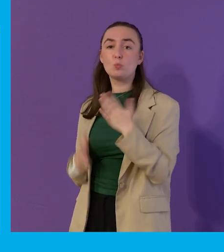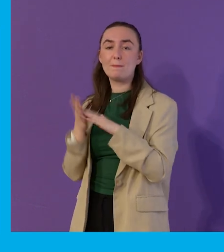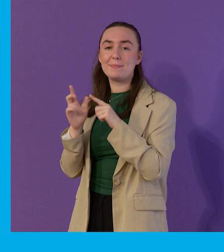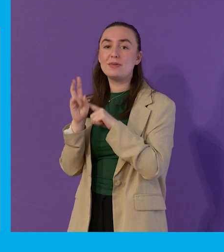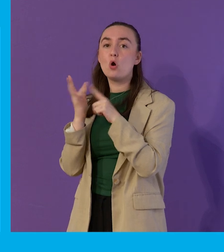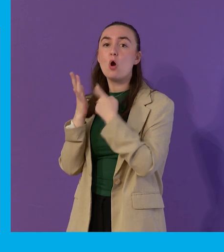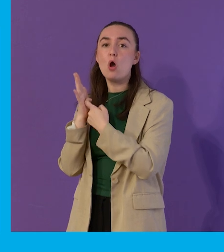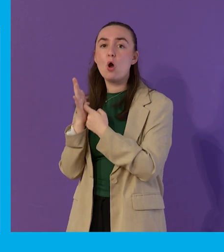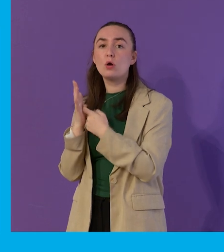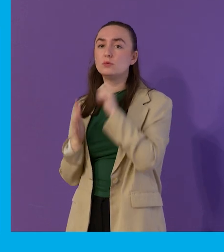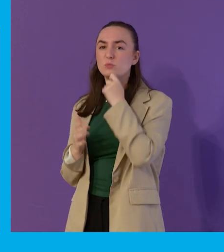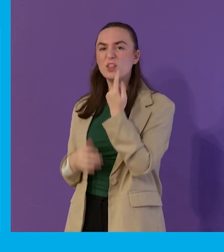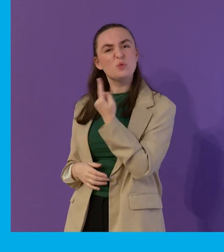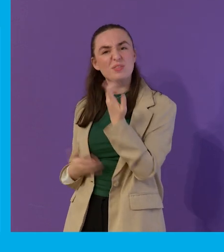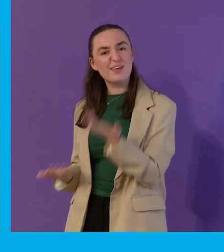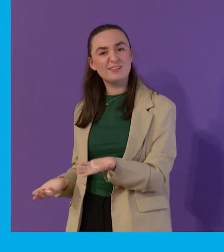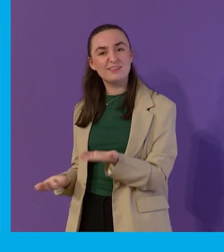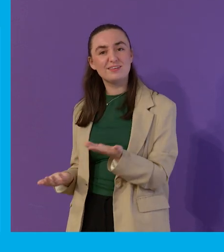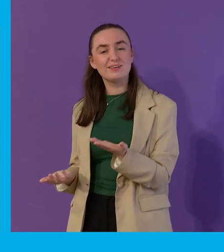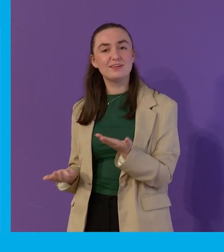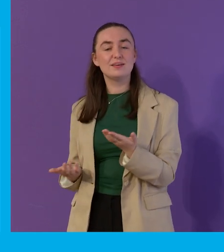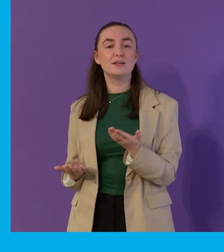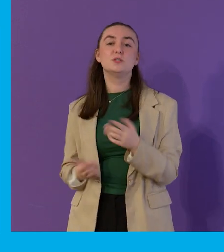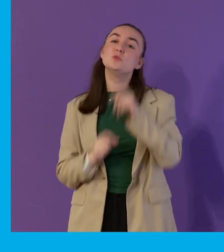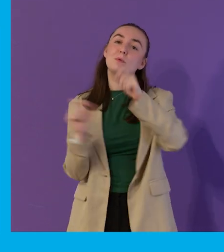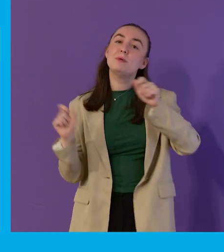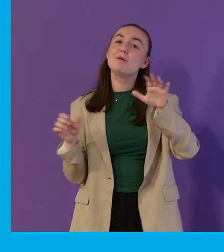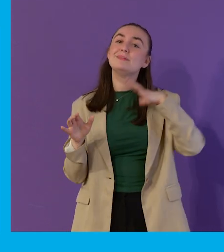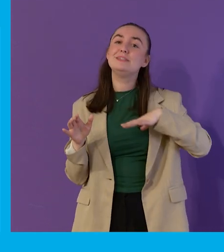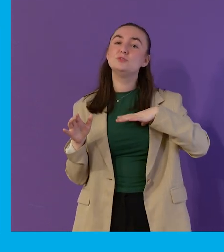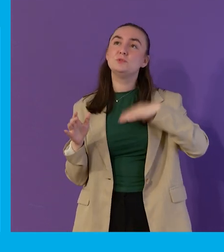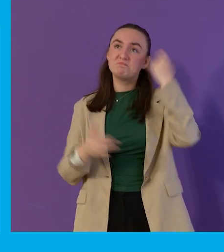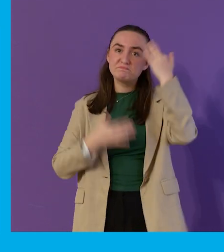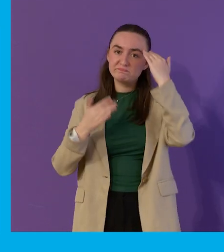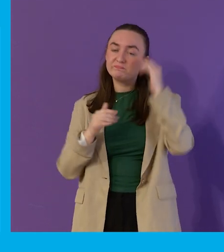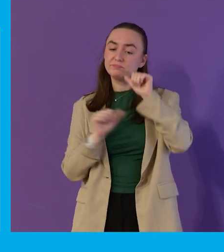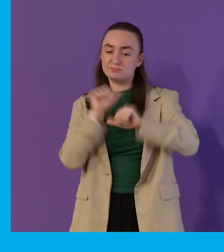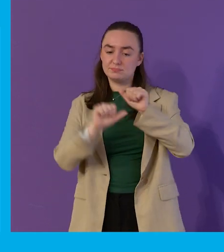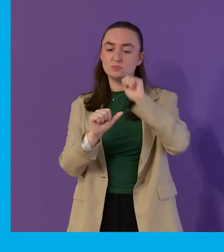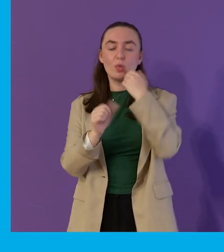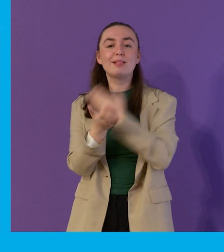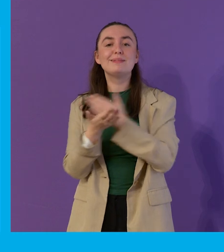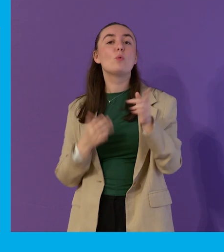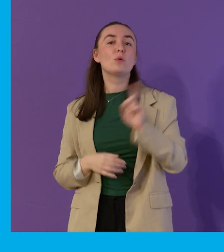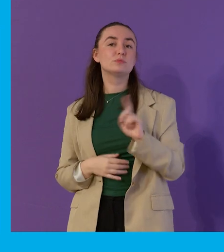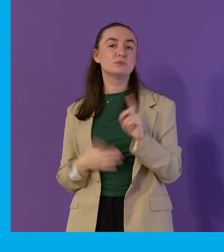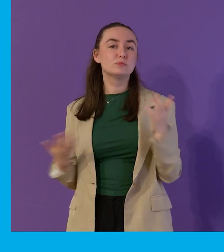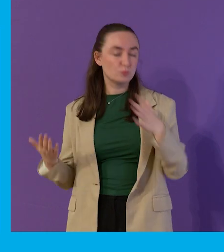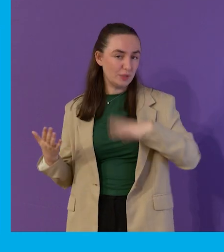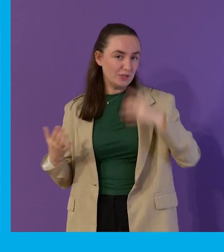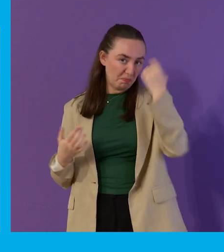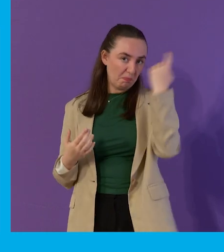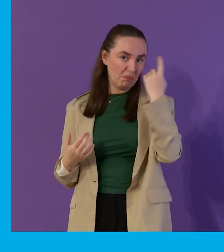alternative answers, but we need to, you know, people need to get those lined up, because otherwise, you know, and Donna gives